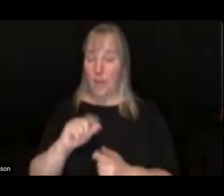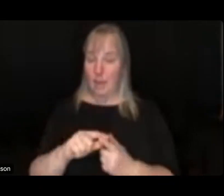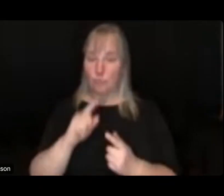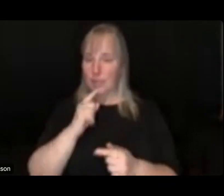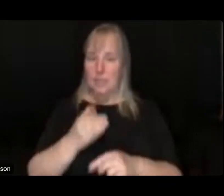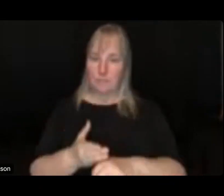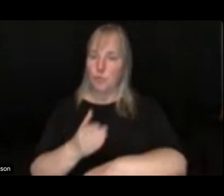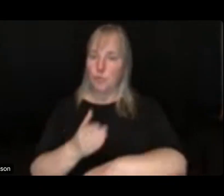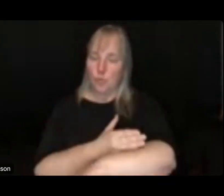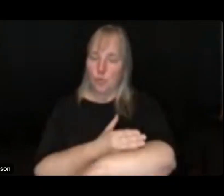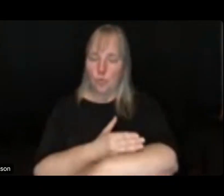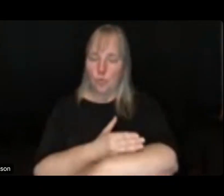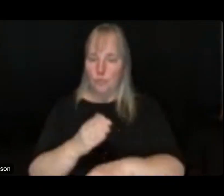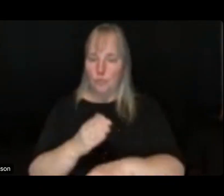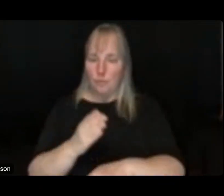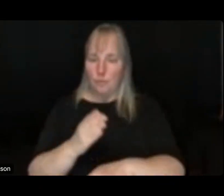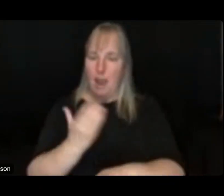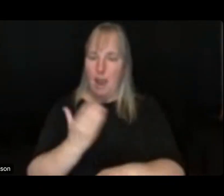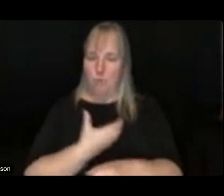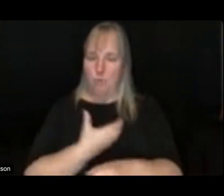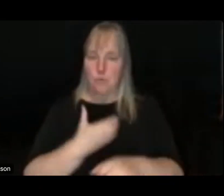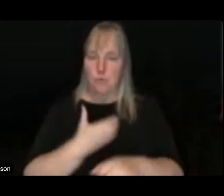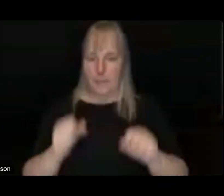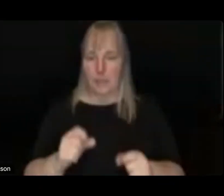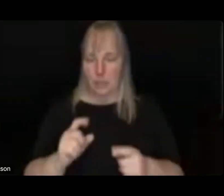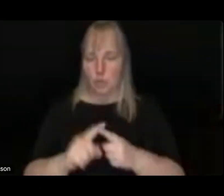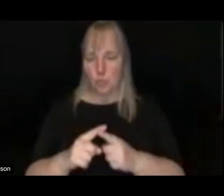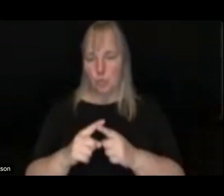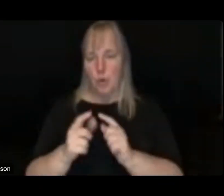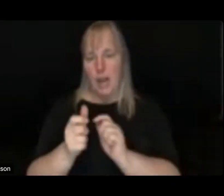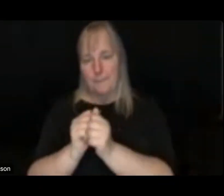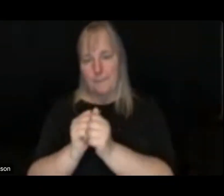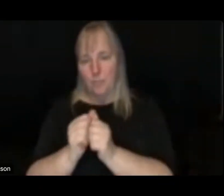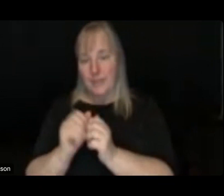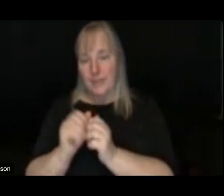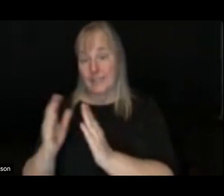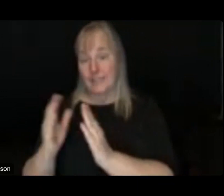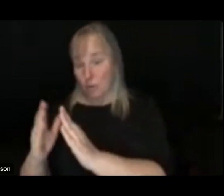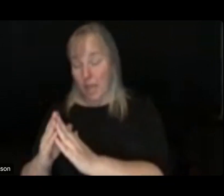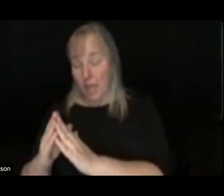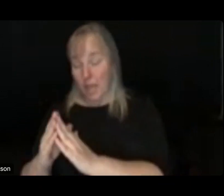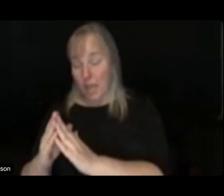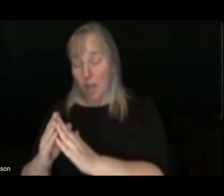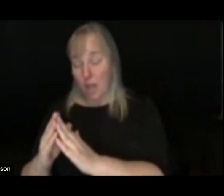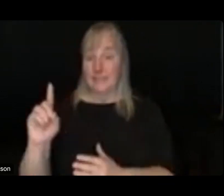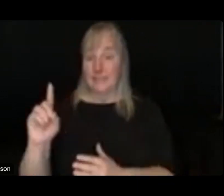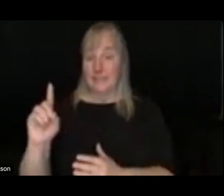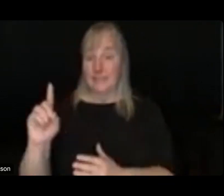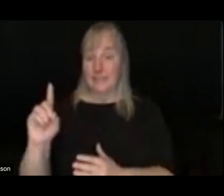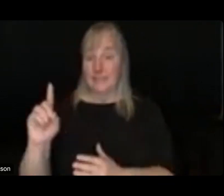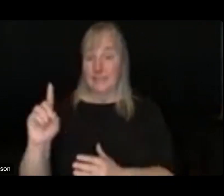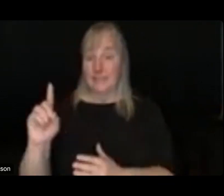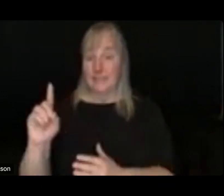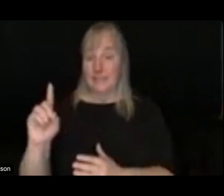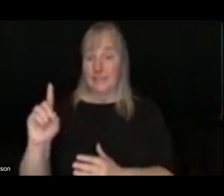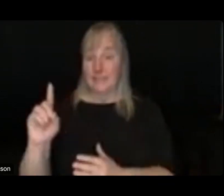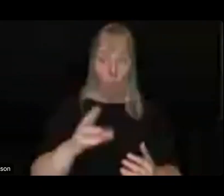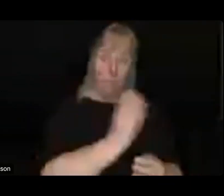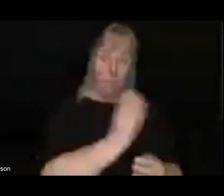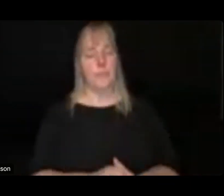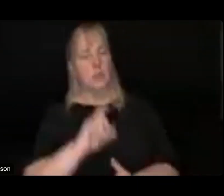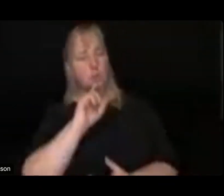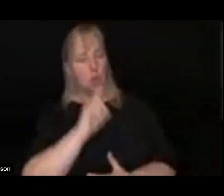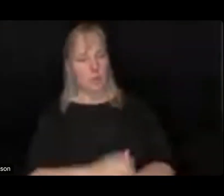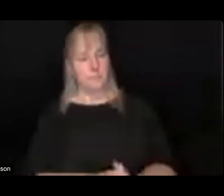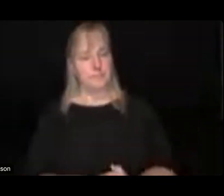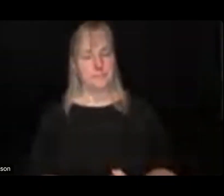the ability to compete with downtown DC and or Baltimore? Sure. So, and if you